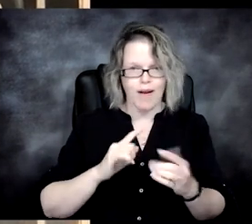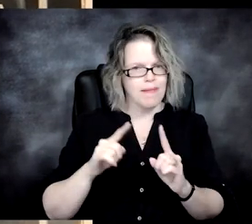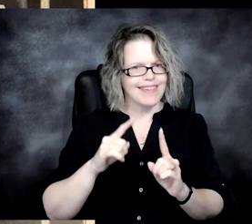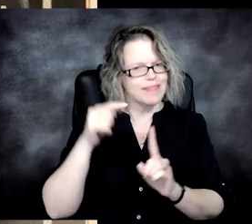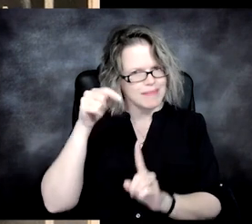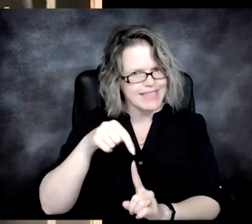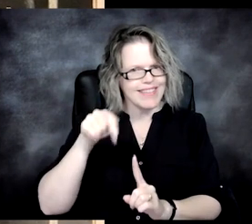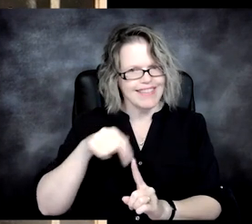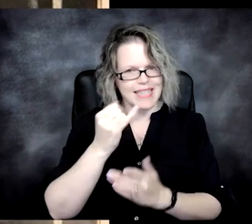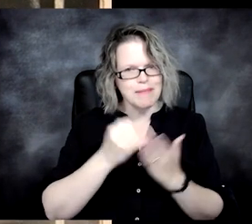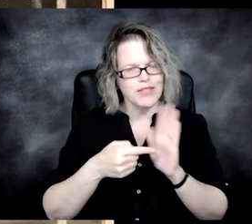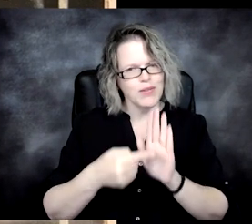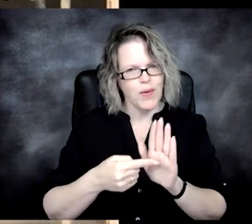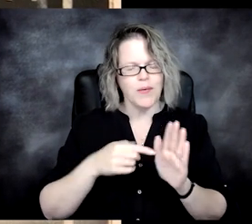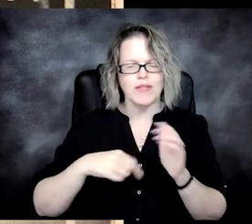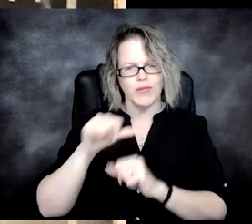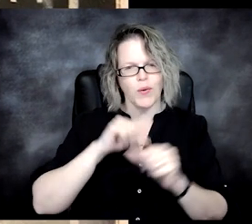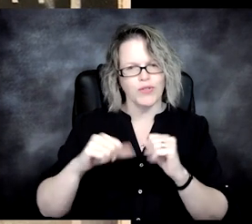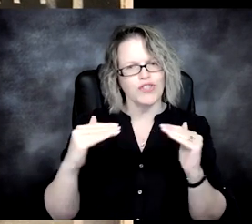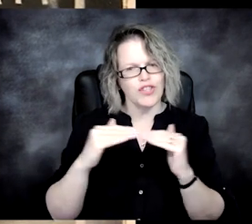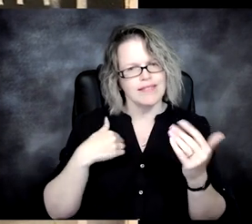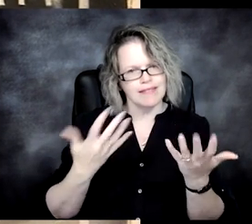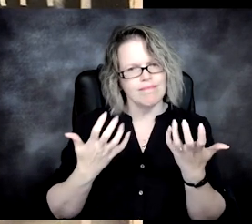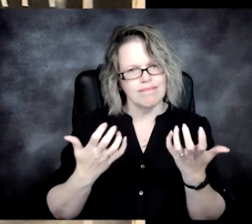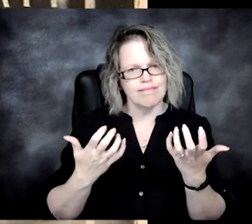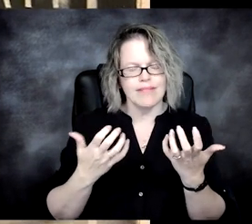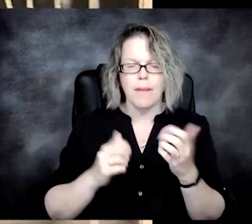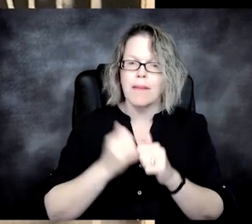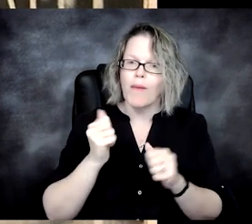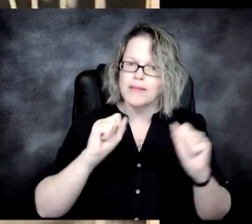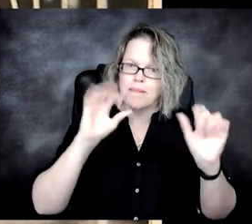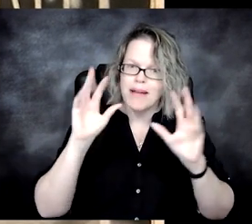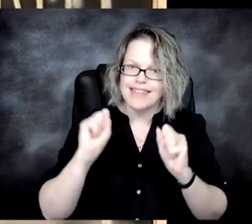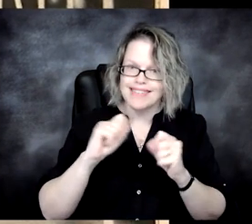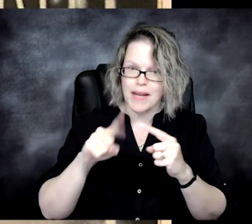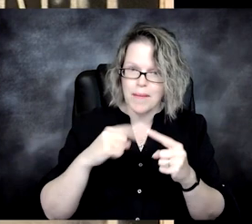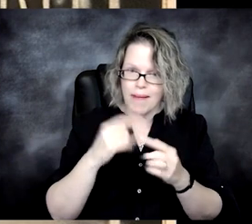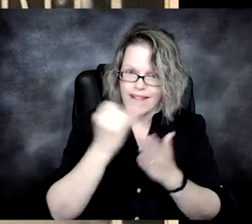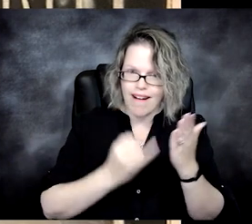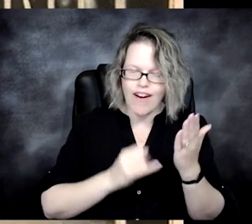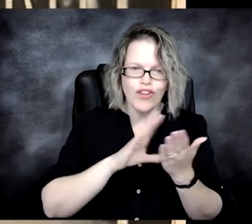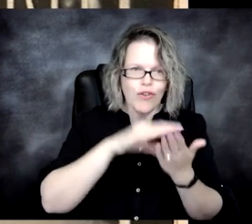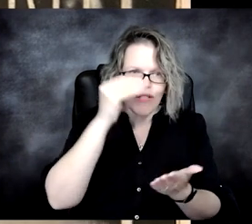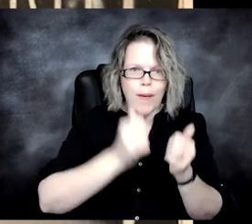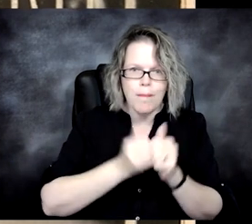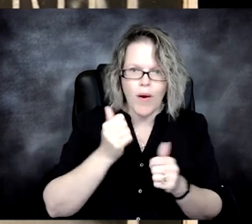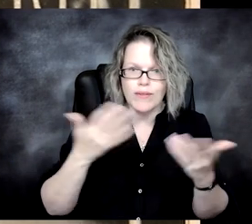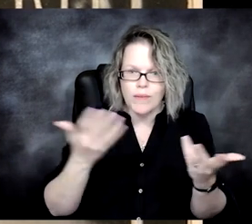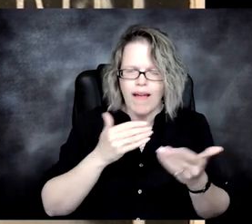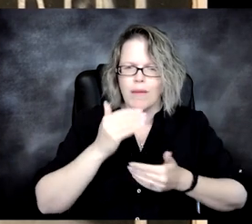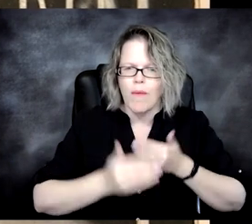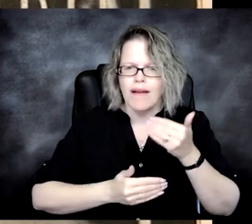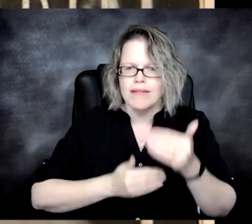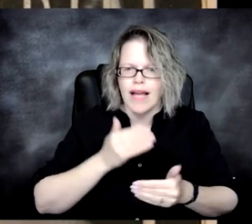piece, reflects my passion for social justice. But the amazing thing about art is that I think you learn the most in the process about not